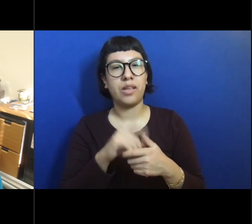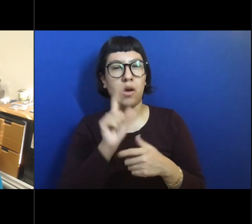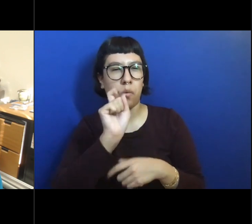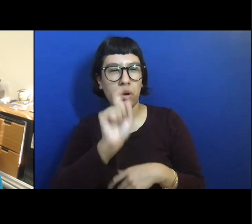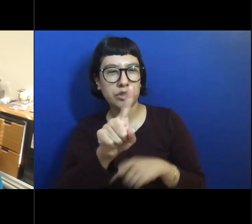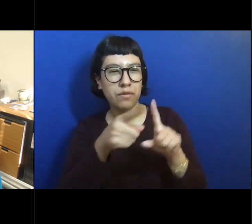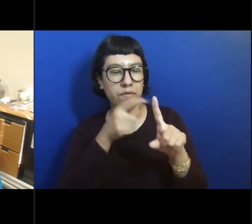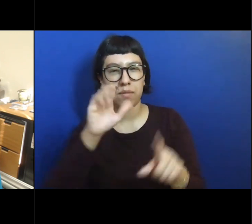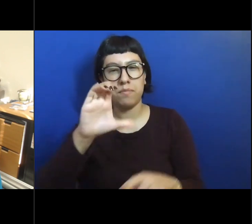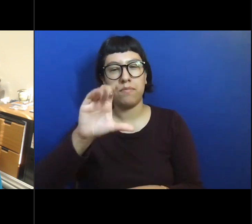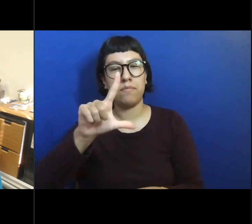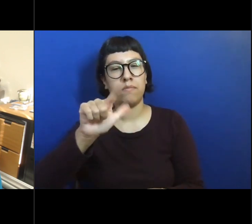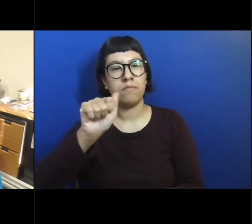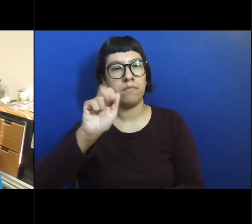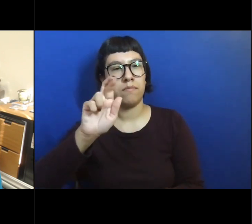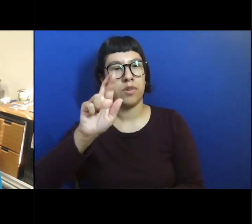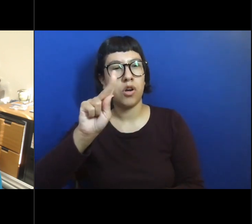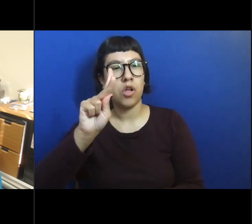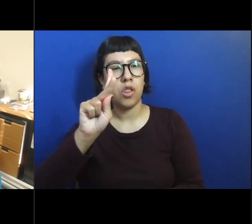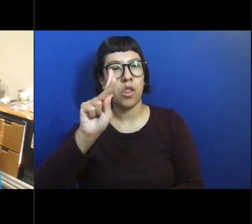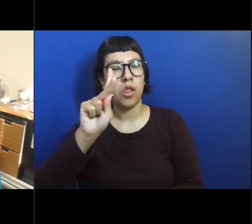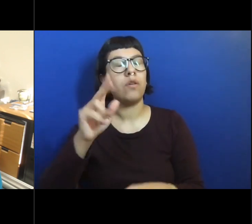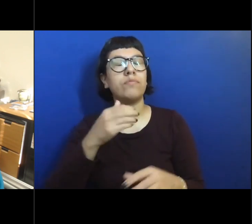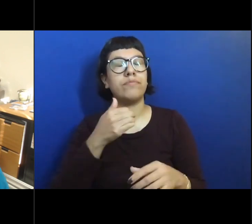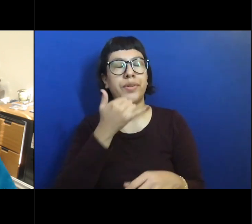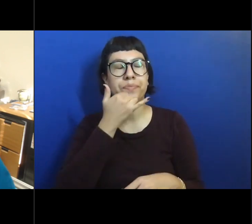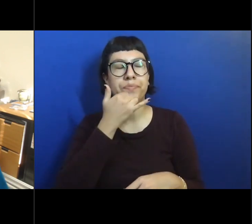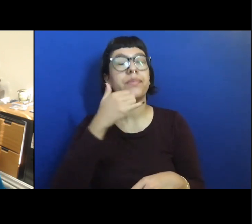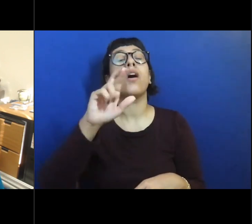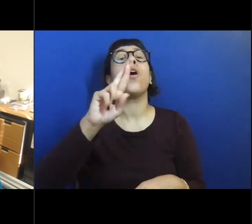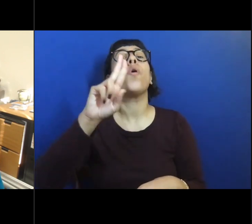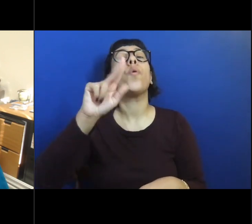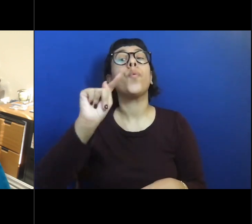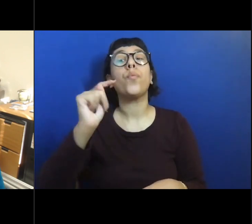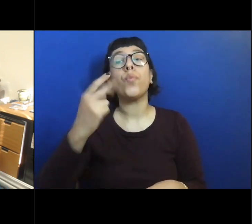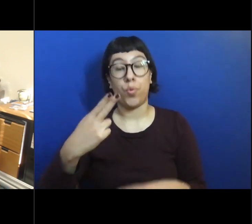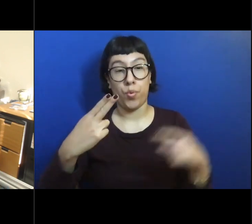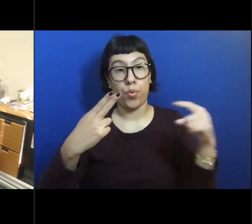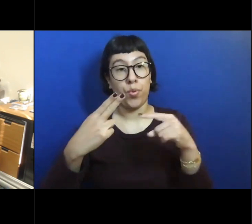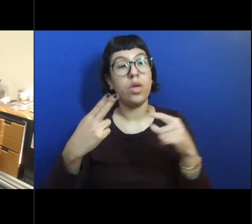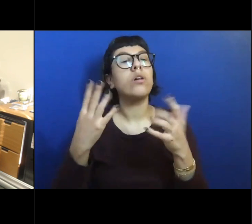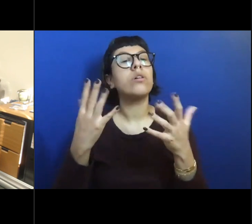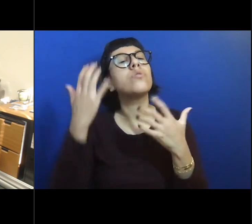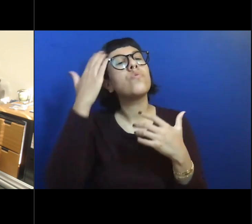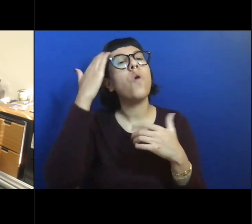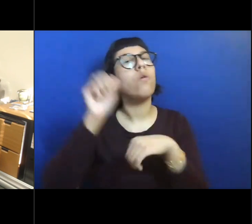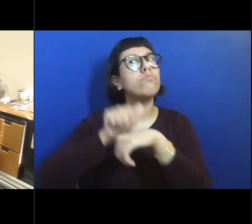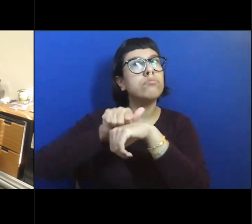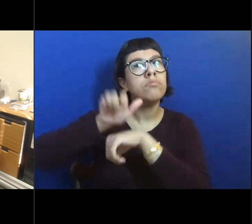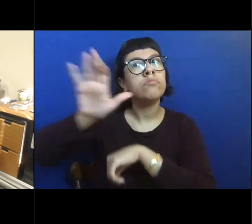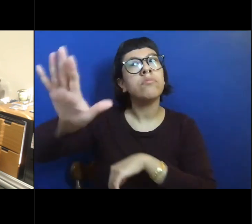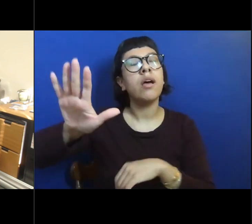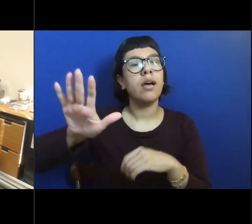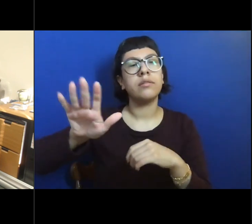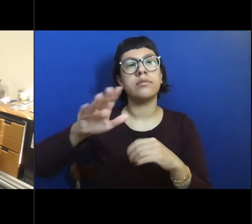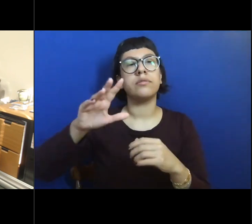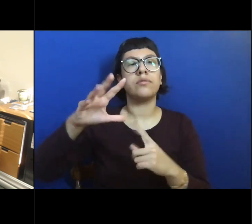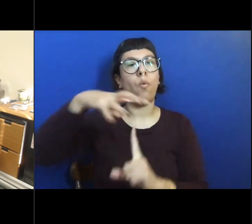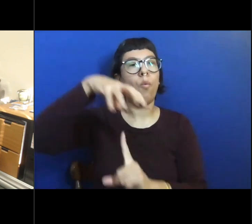question from Clark before we move on. I'm sorry, it's Ruth. Ruth wants to know if they're sending weather balloons into Hurricane Delta.